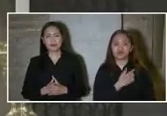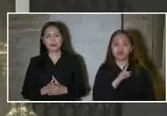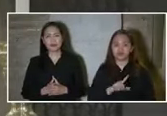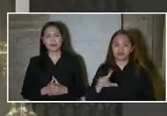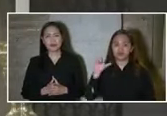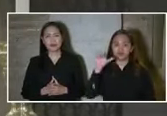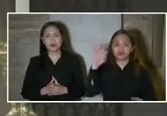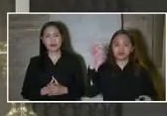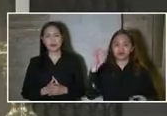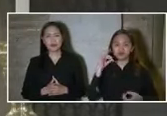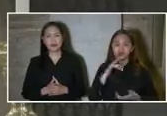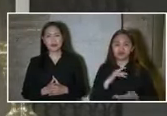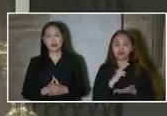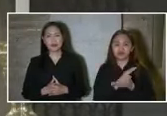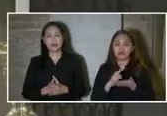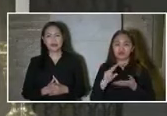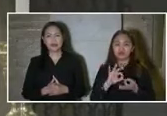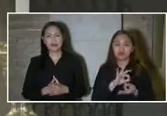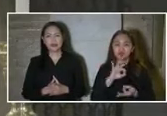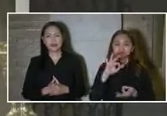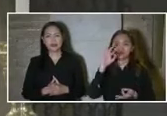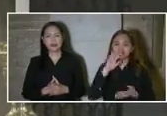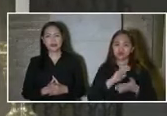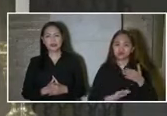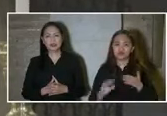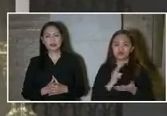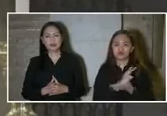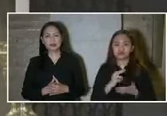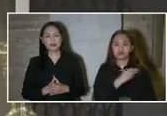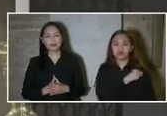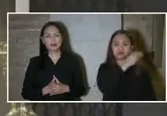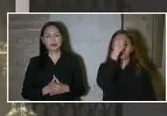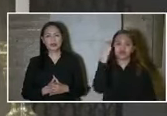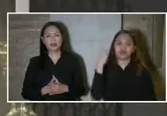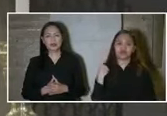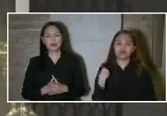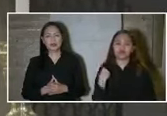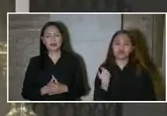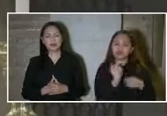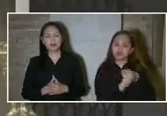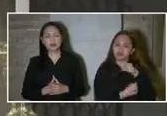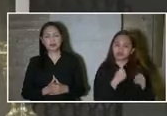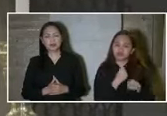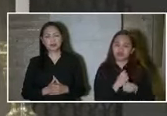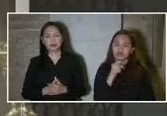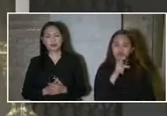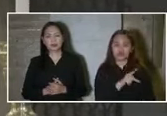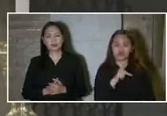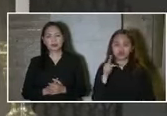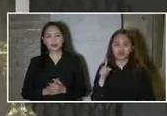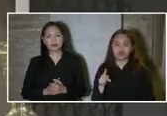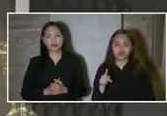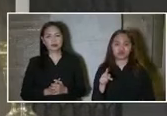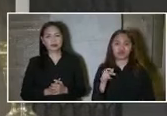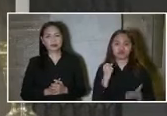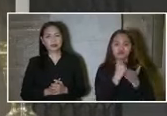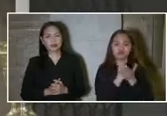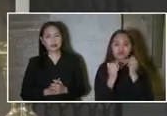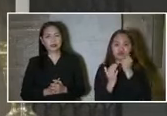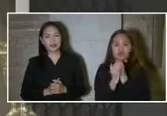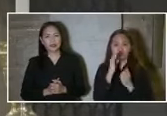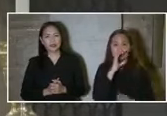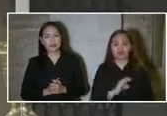was conceived by the Holy Spirit, born of the Virgin Mary, suffered under Pontius Pilate,